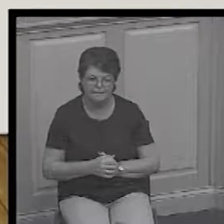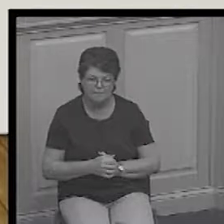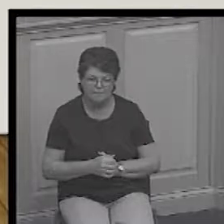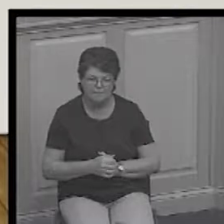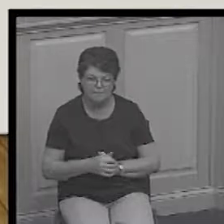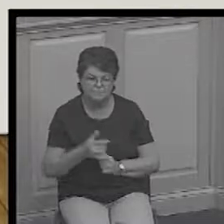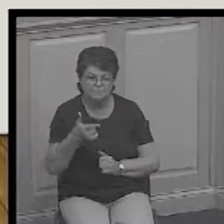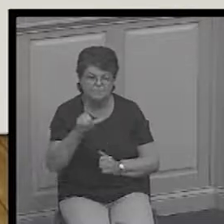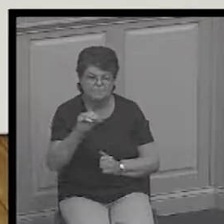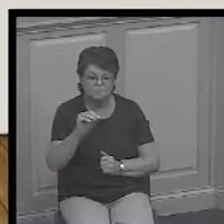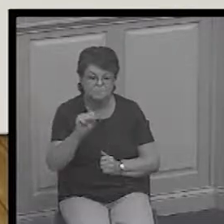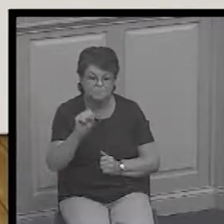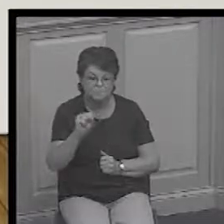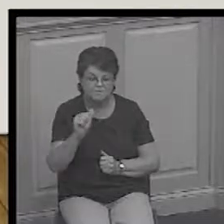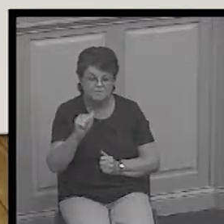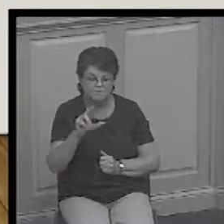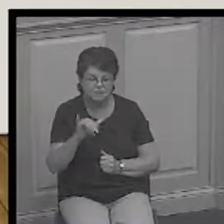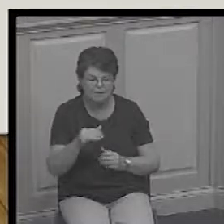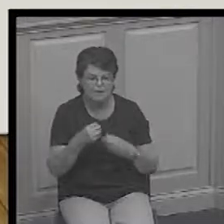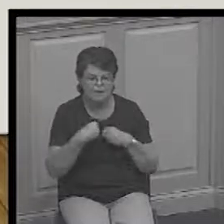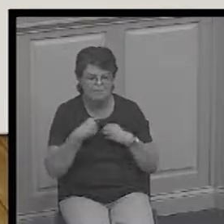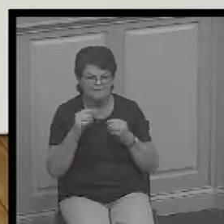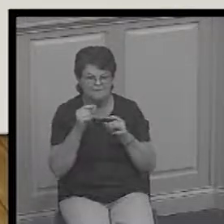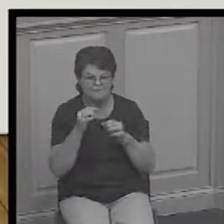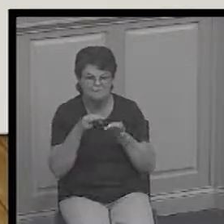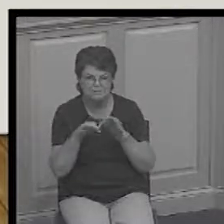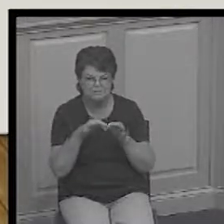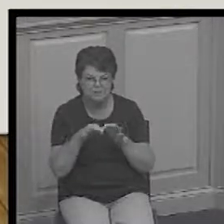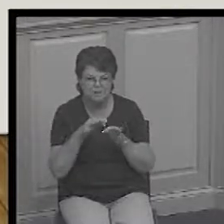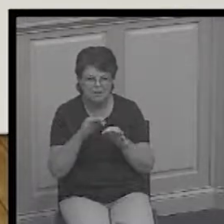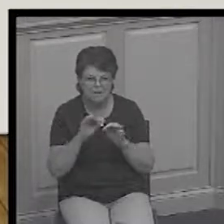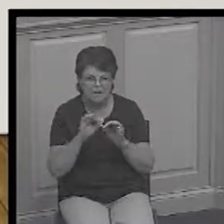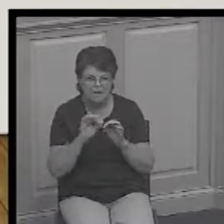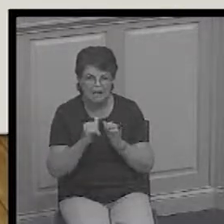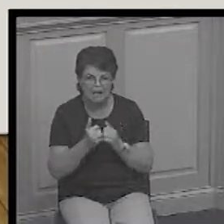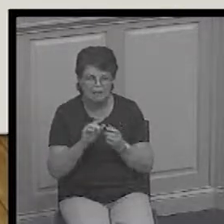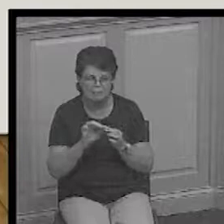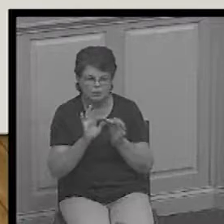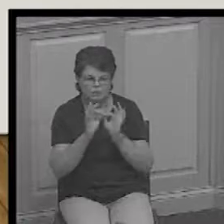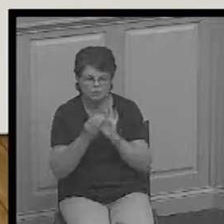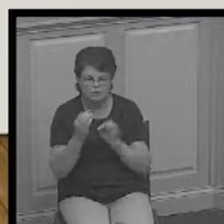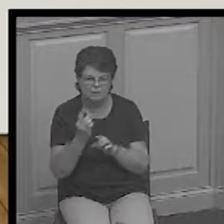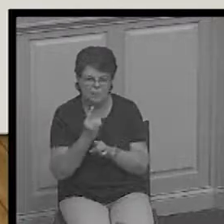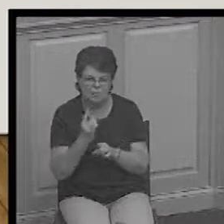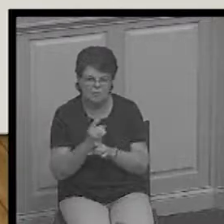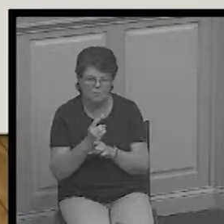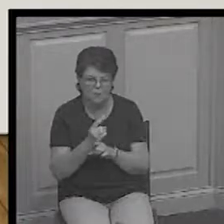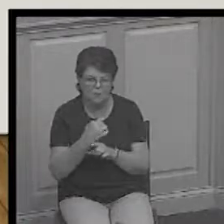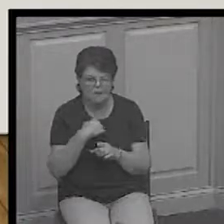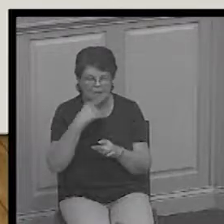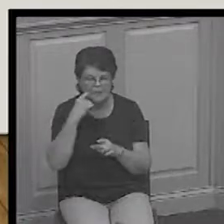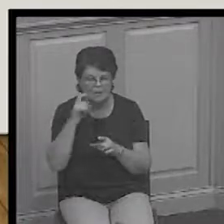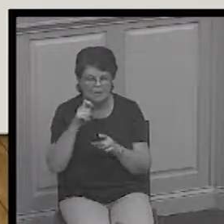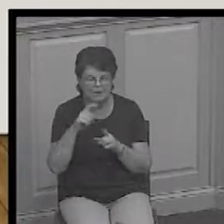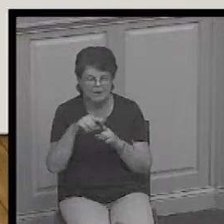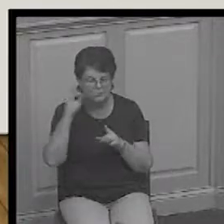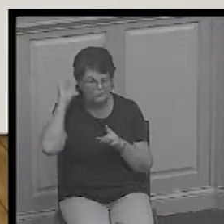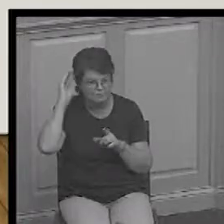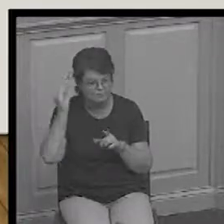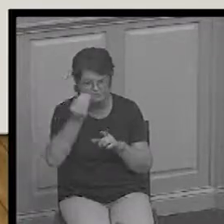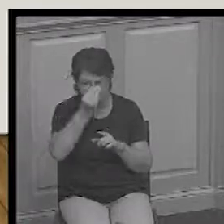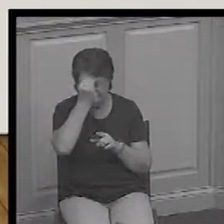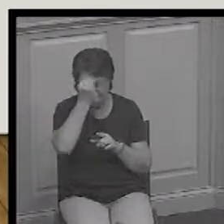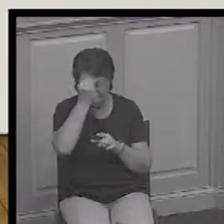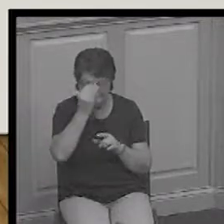The glossary gives us a description of how we interpret appropriateness, and so I thought we should all kind of have that in front of our mind.